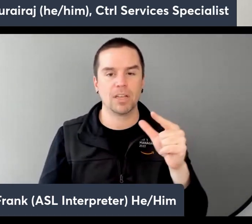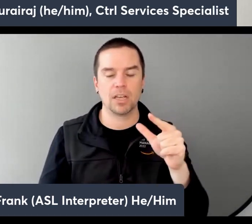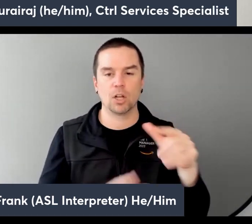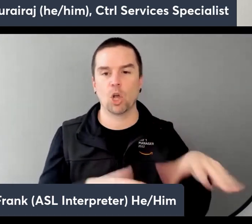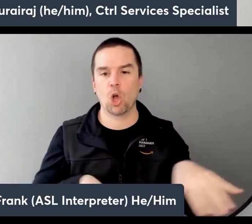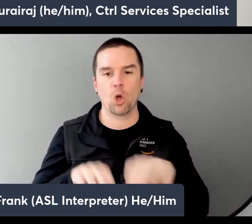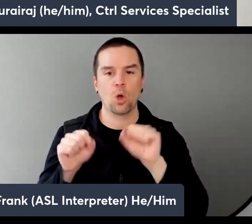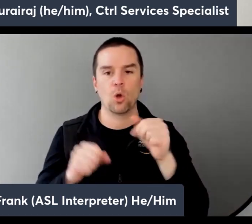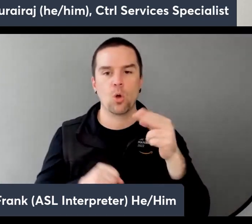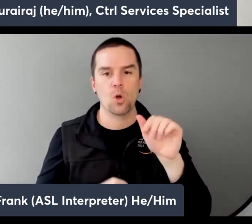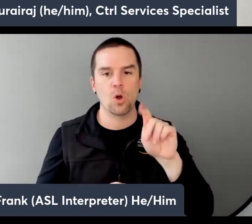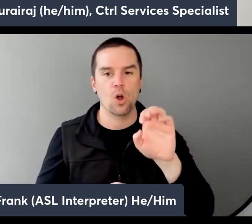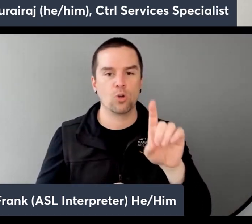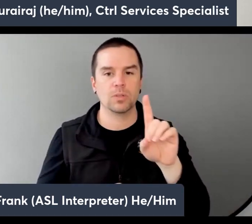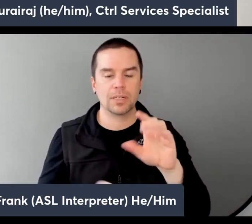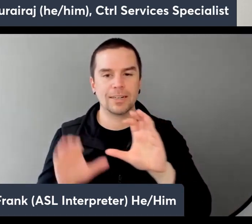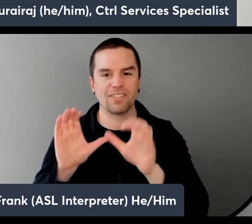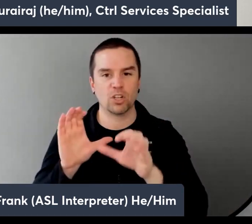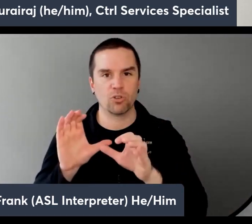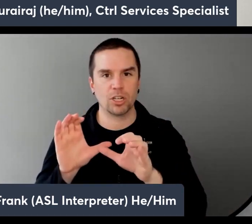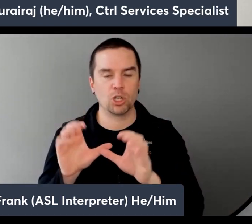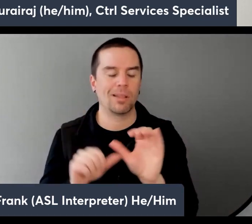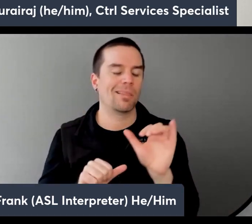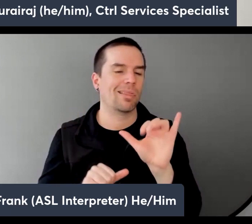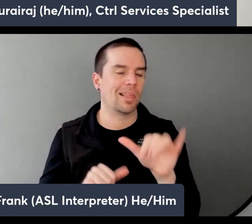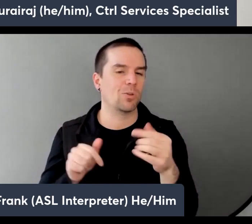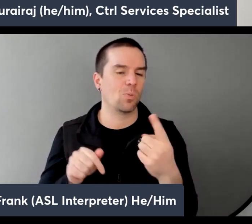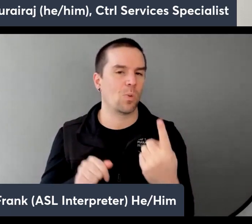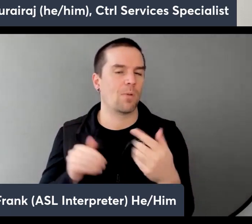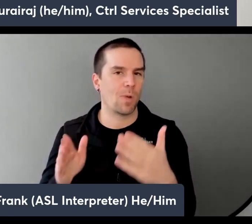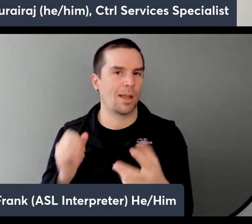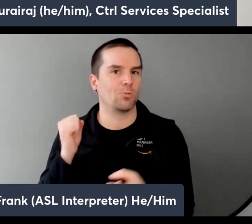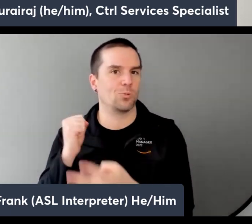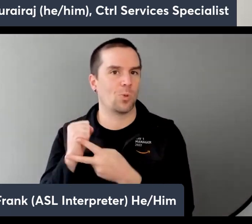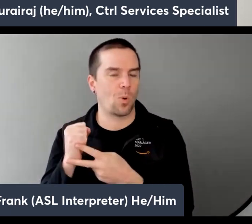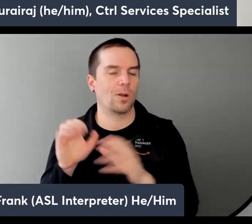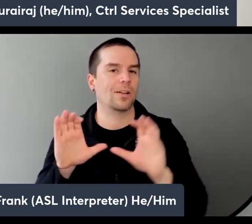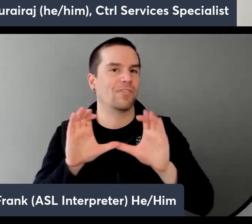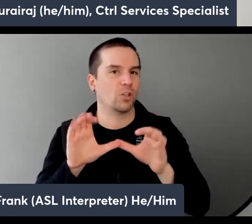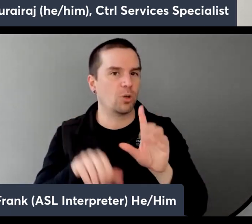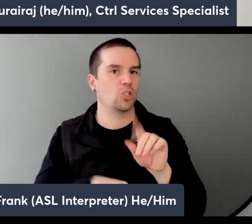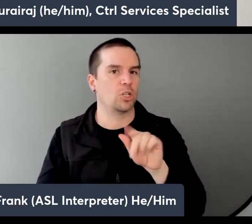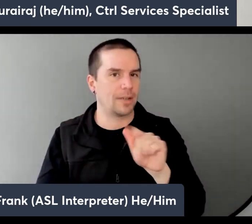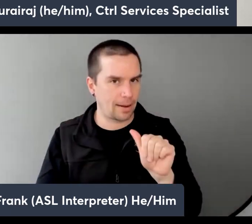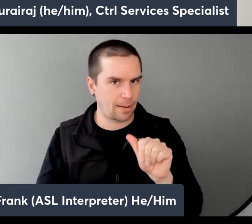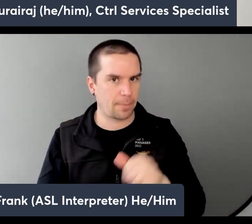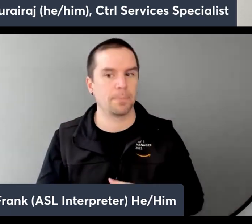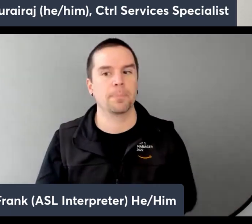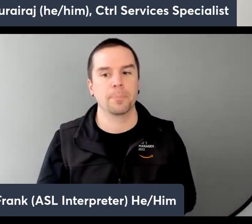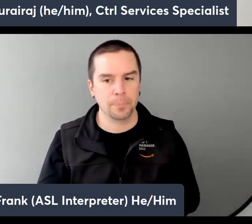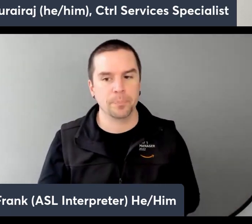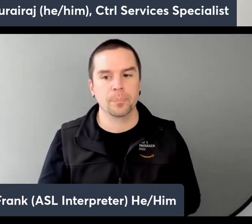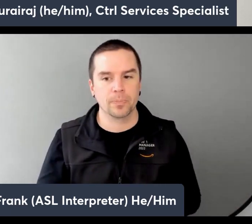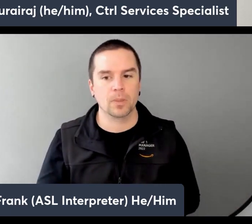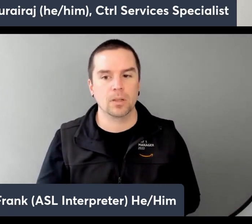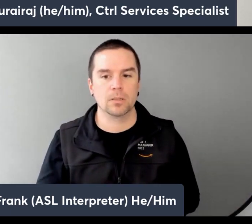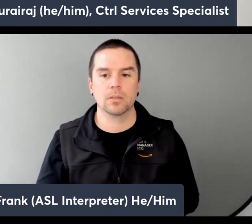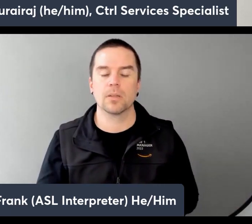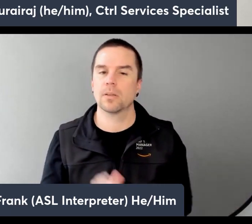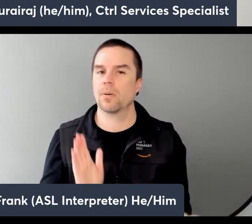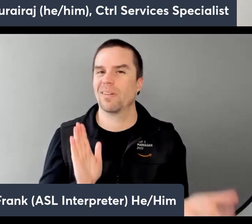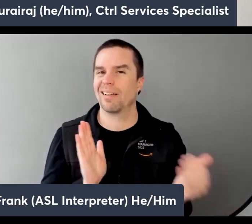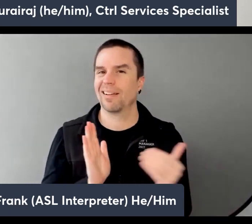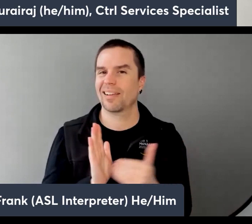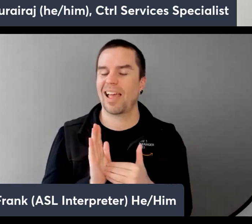is one of the ways that you can store your configuration data. So again, like it is this one-stop shop